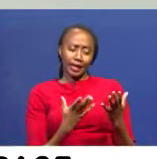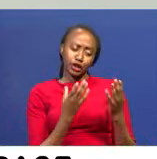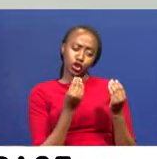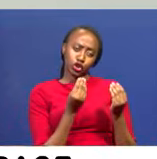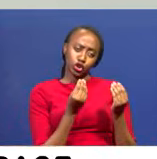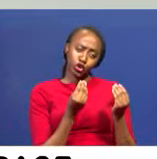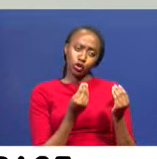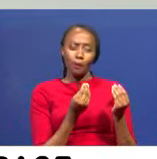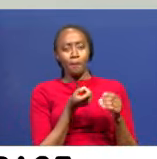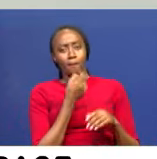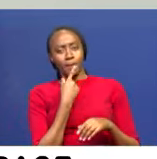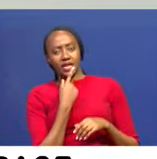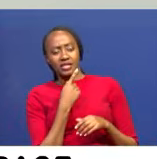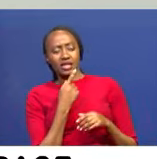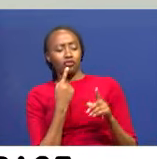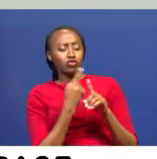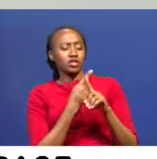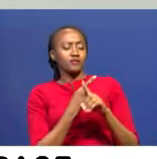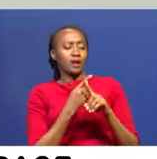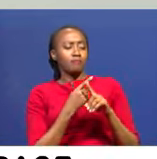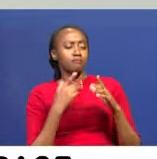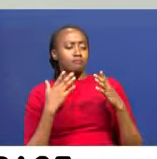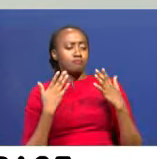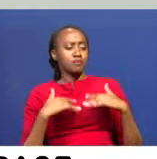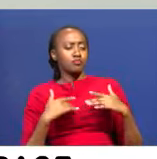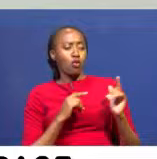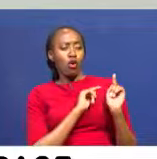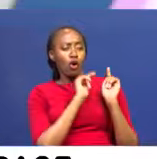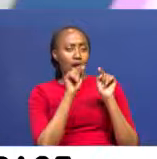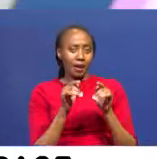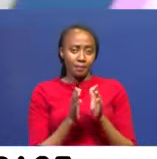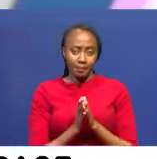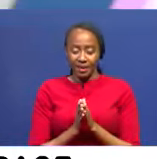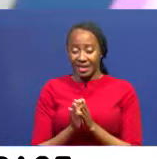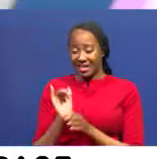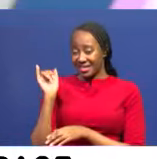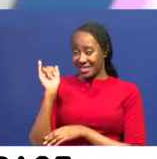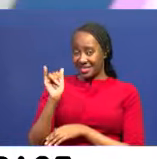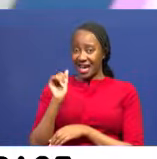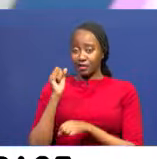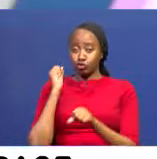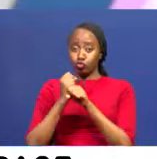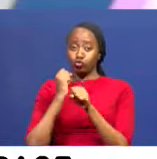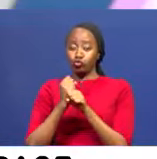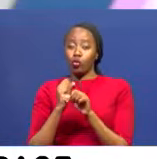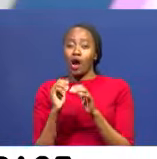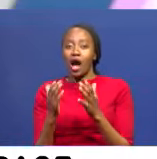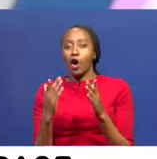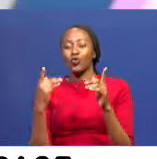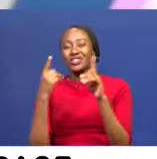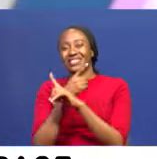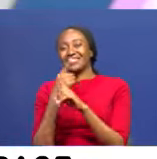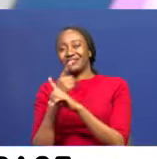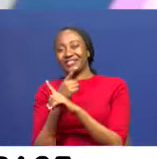especially with the various patients that you receive? So now that has to do with competence, and that's where now the differences between